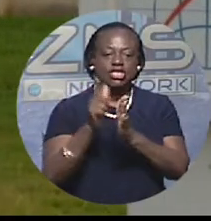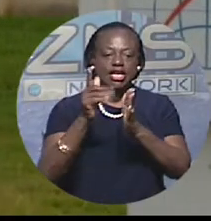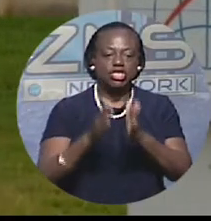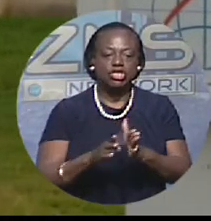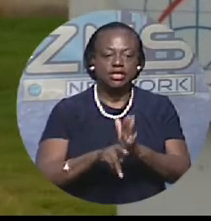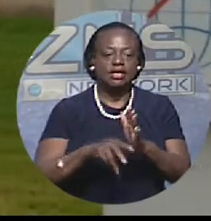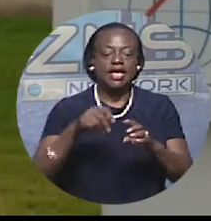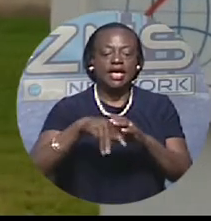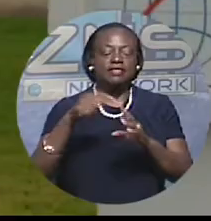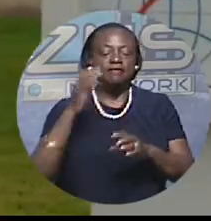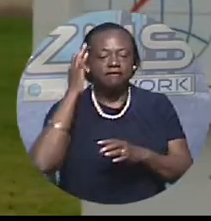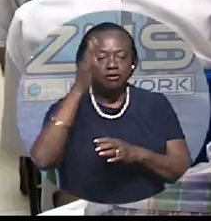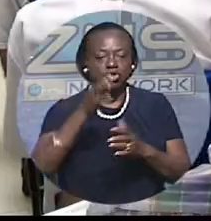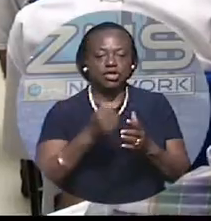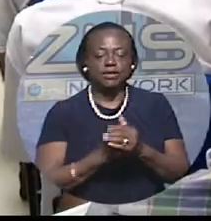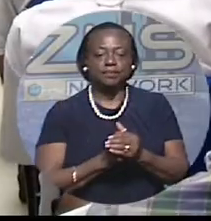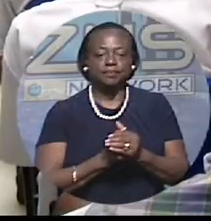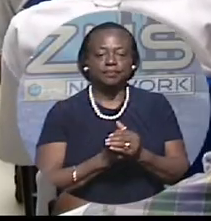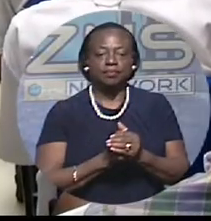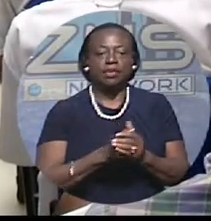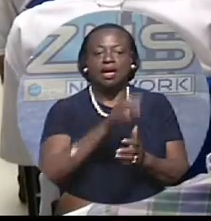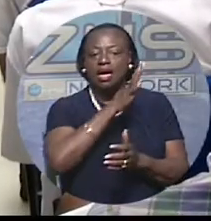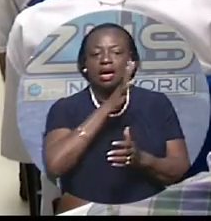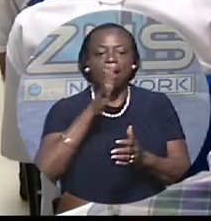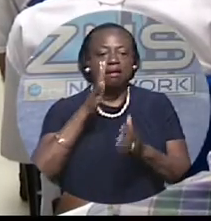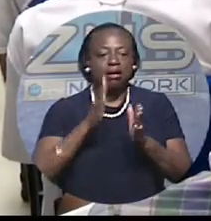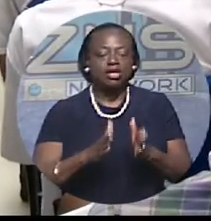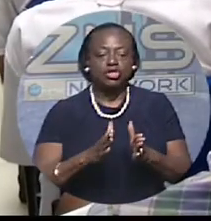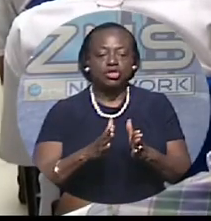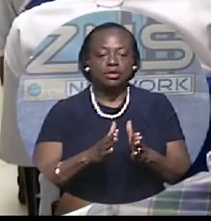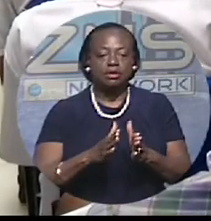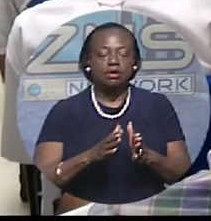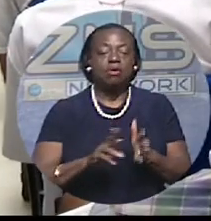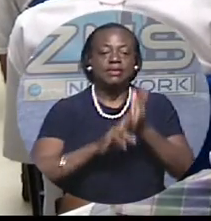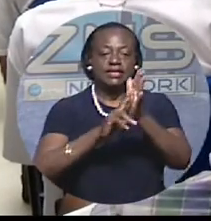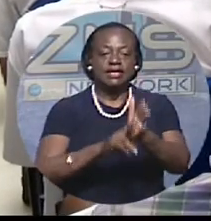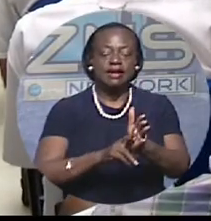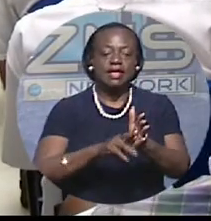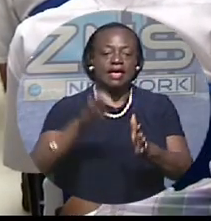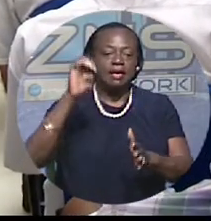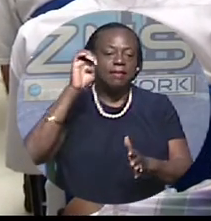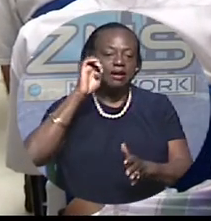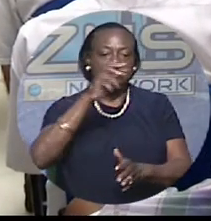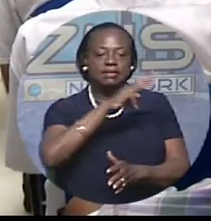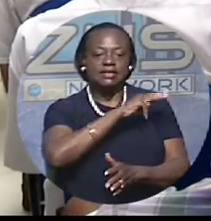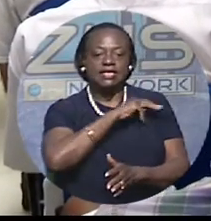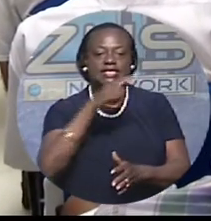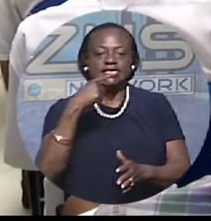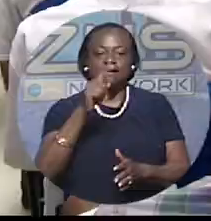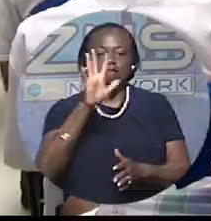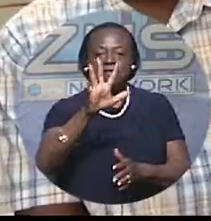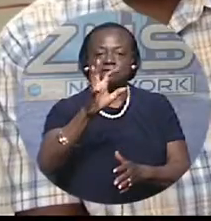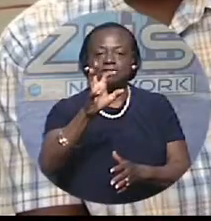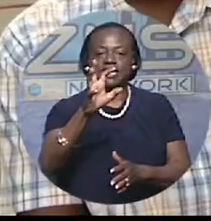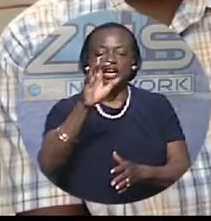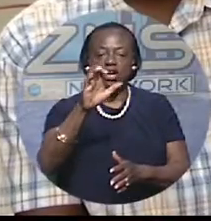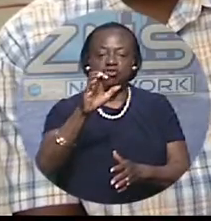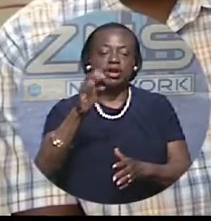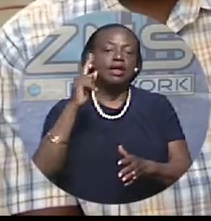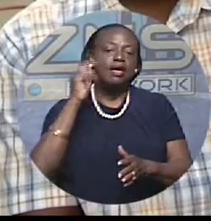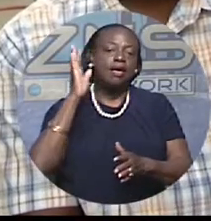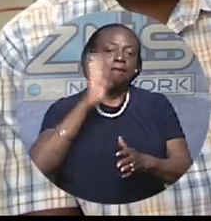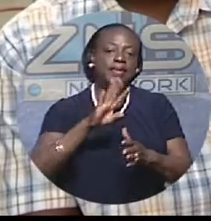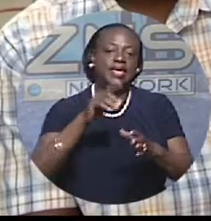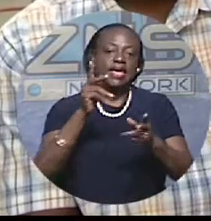Inter-American Institute for Cooperation on Agriculture representative Manuel Messina confirmed at least 1,500 beekeepers in the Bahamas,